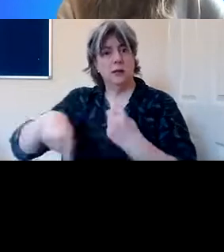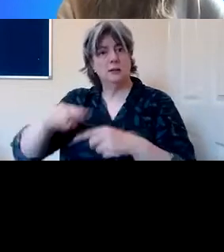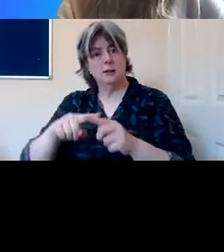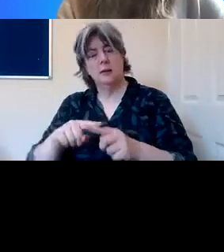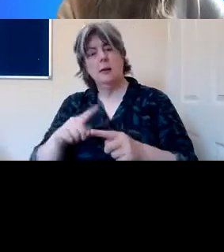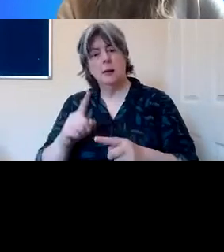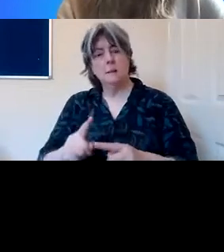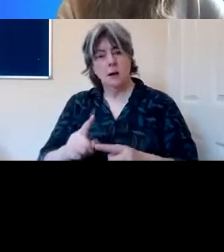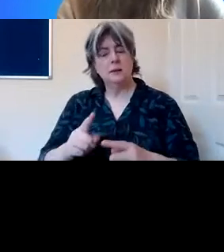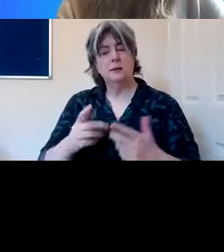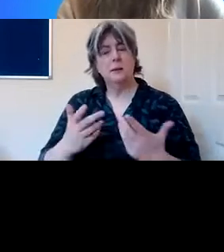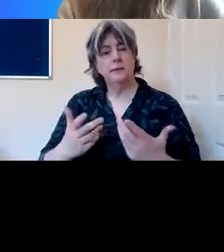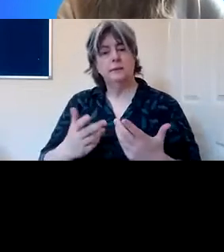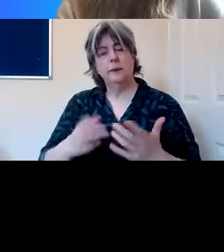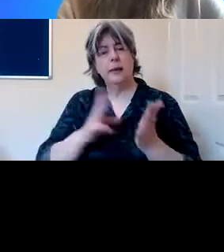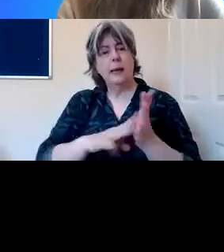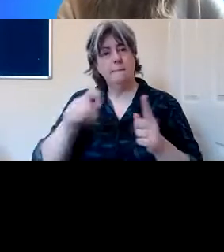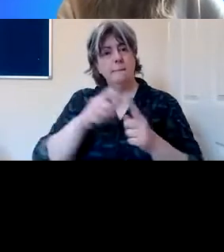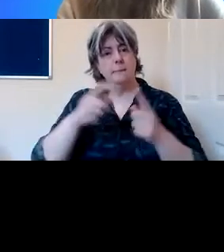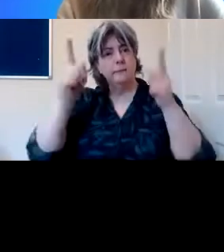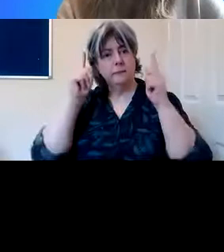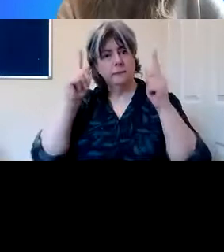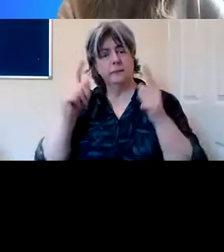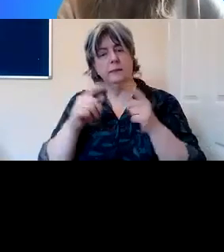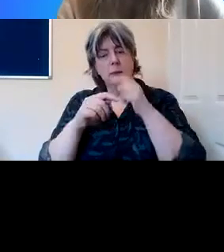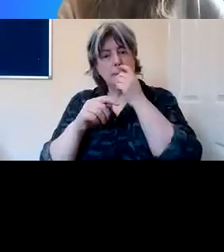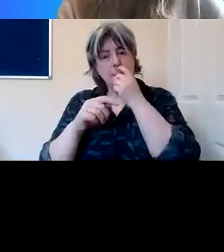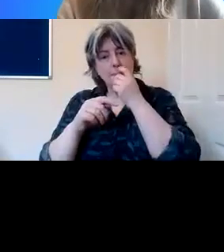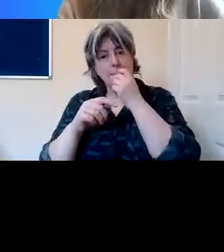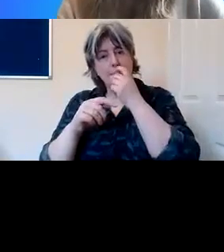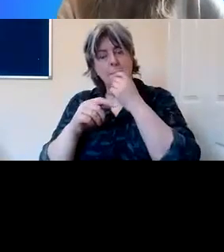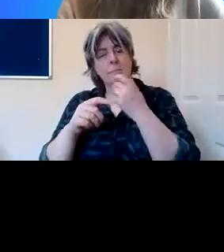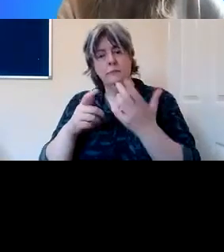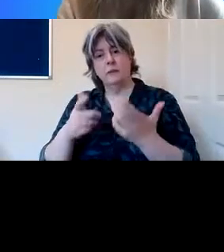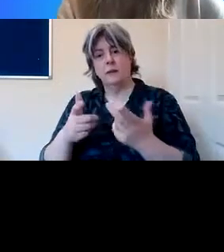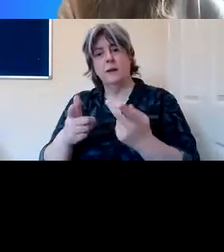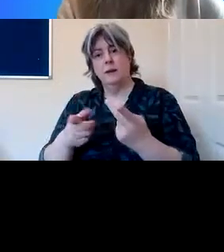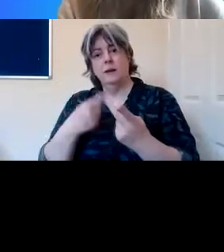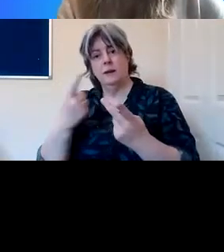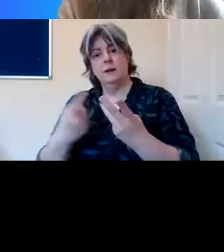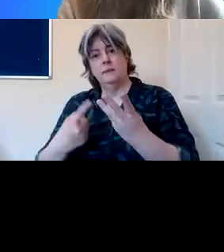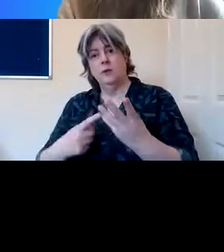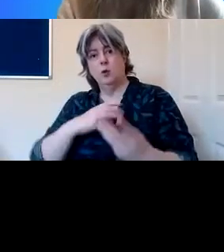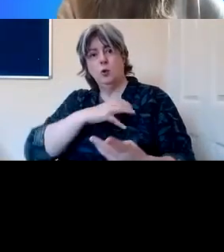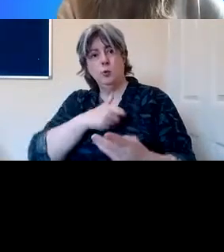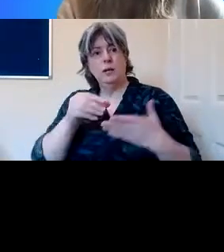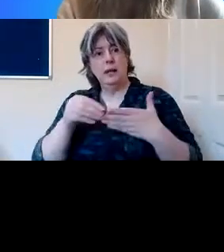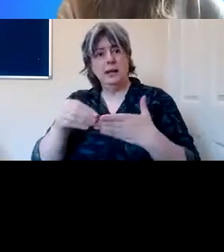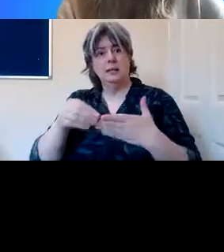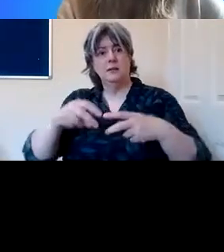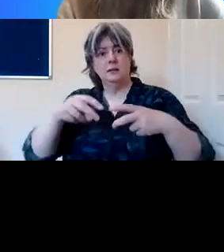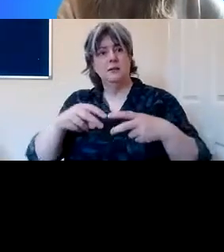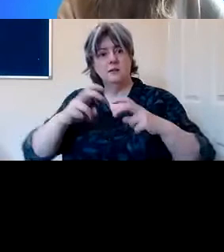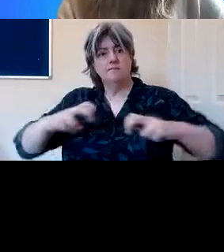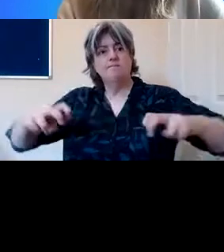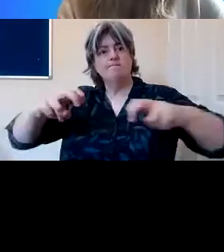relationship where ministers and union officials have sat in rooms endlessly and thrashed it out and